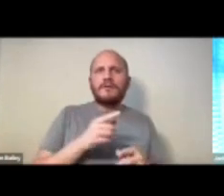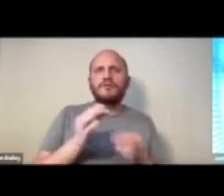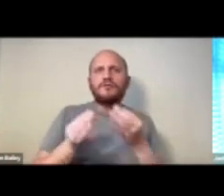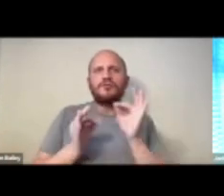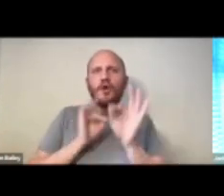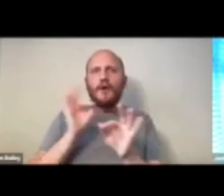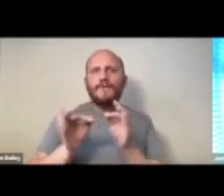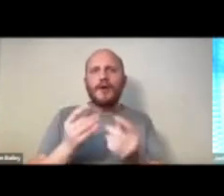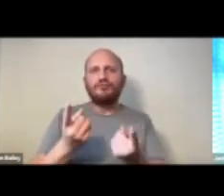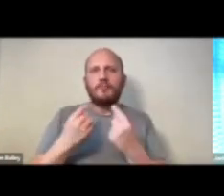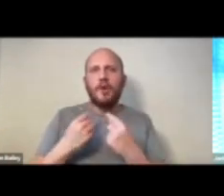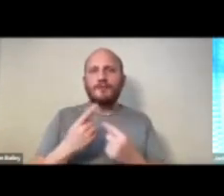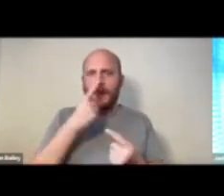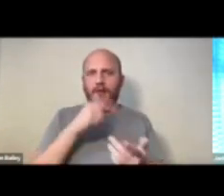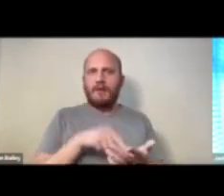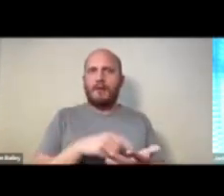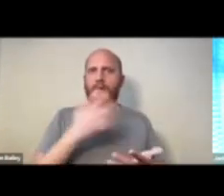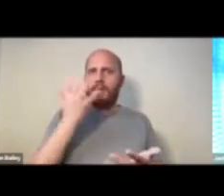by that? Let's say that